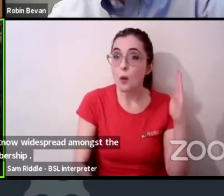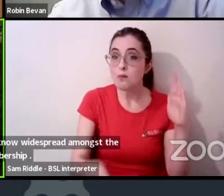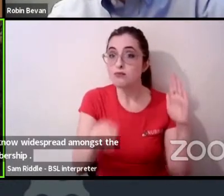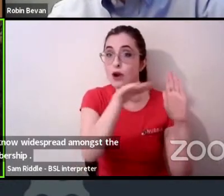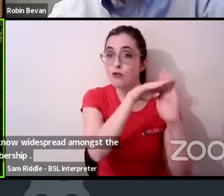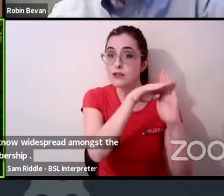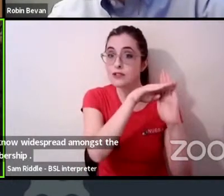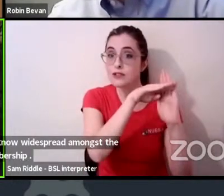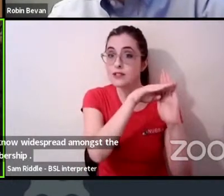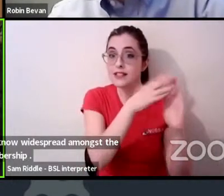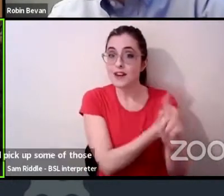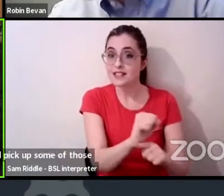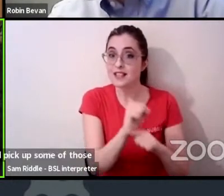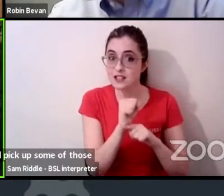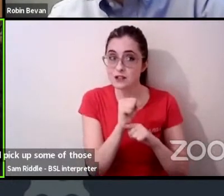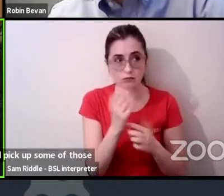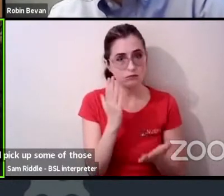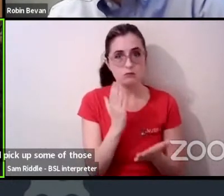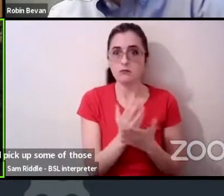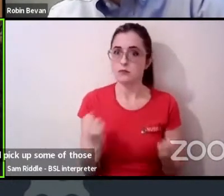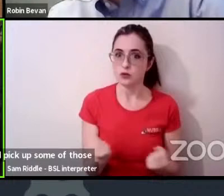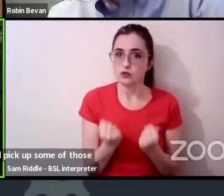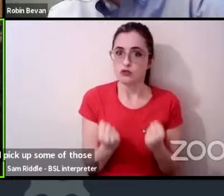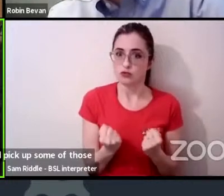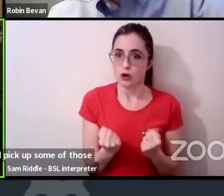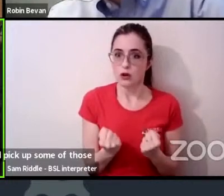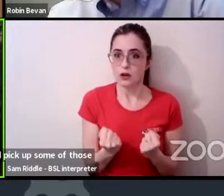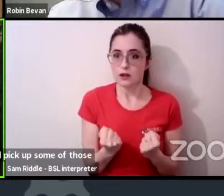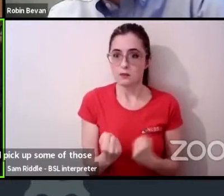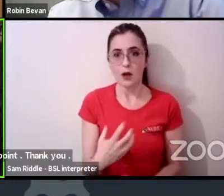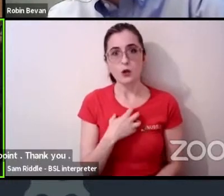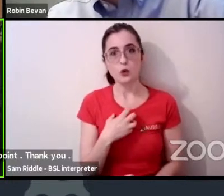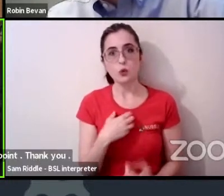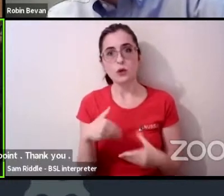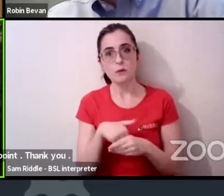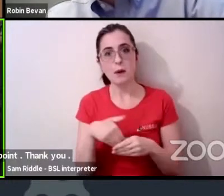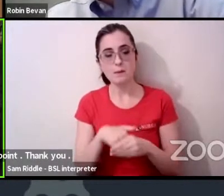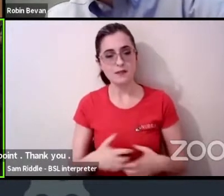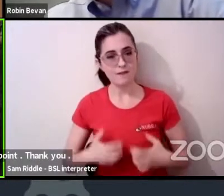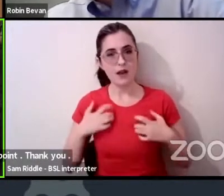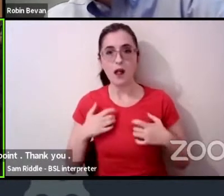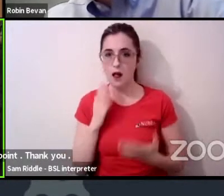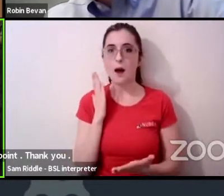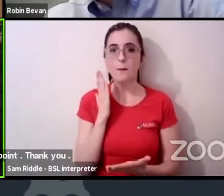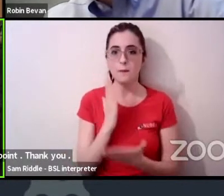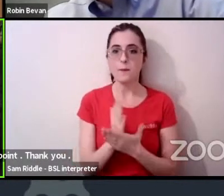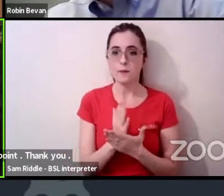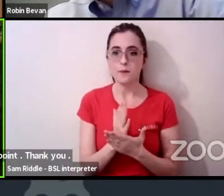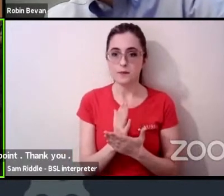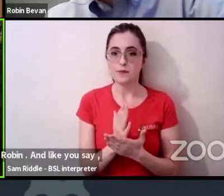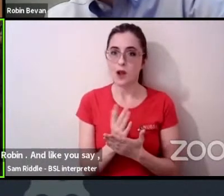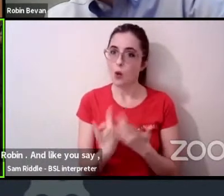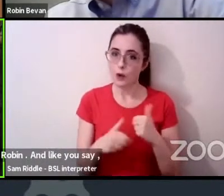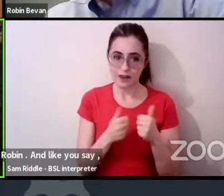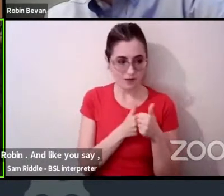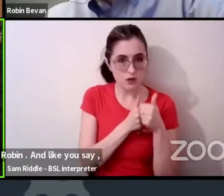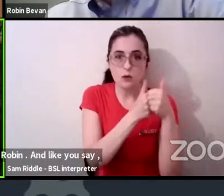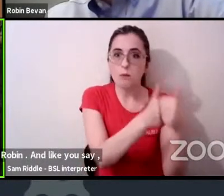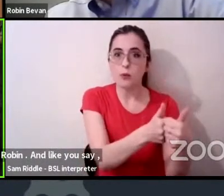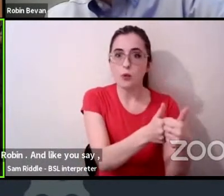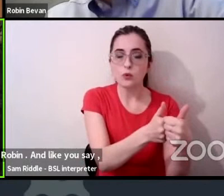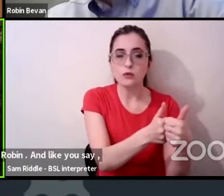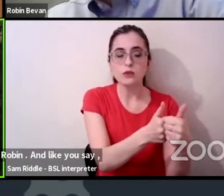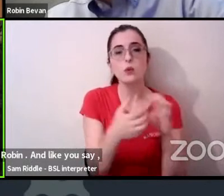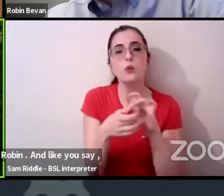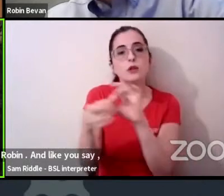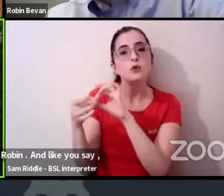vaccination is strongly held by union members, and we have indeed been advocating for it. We joined up